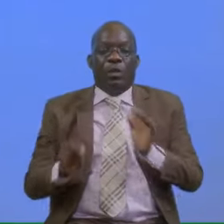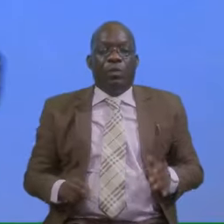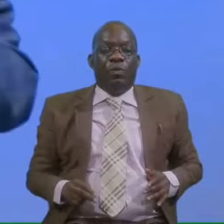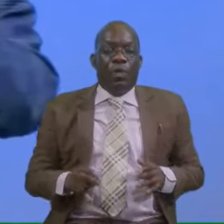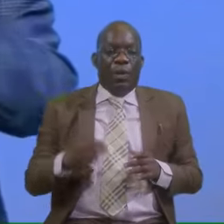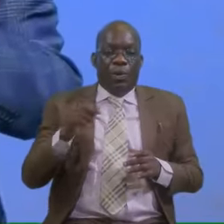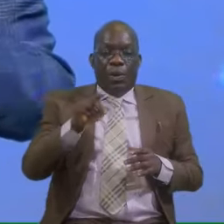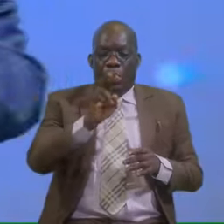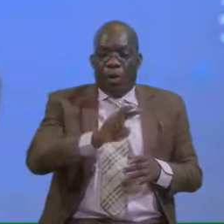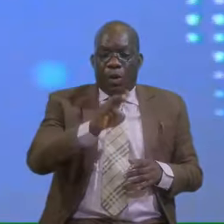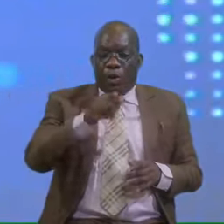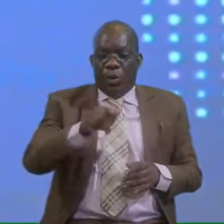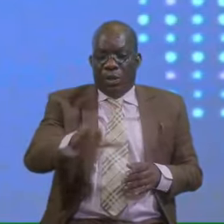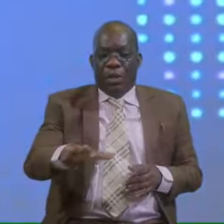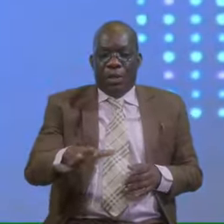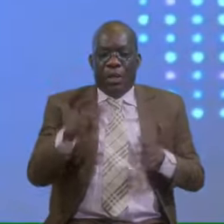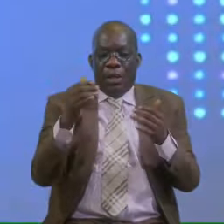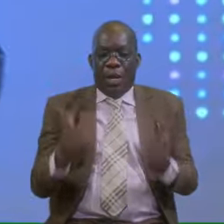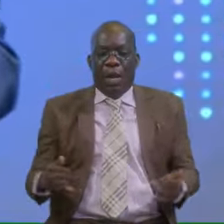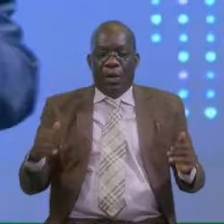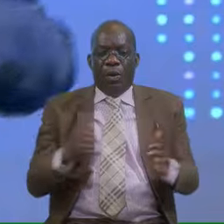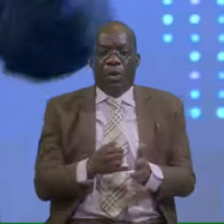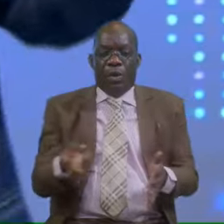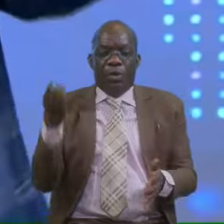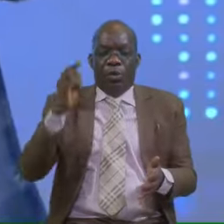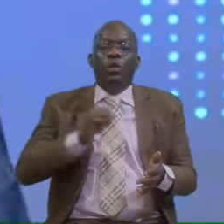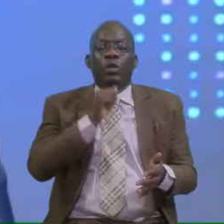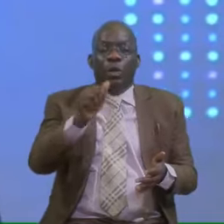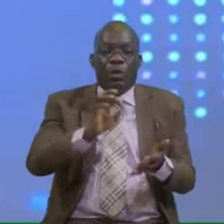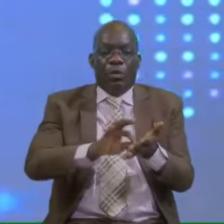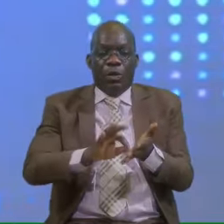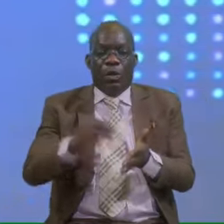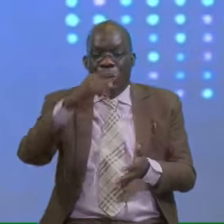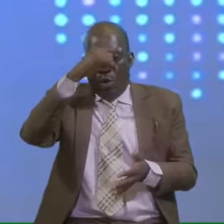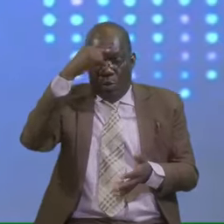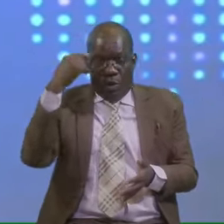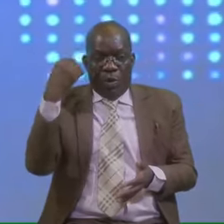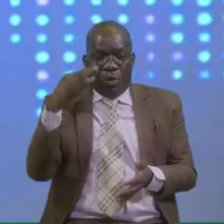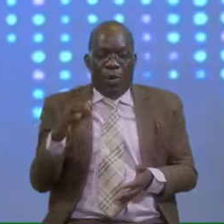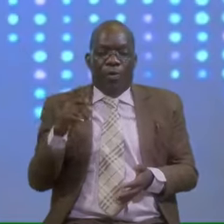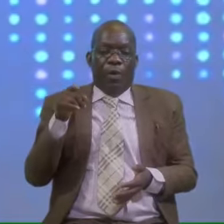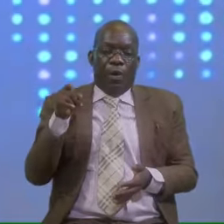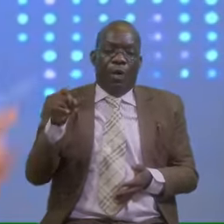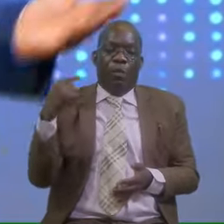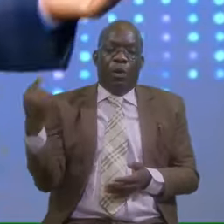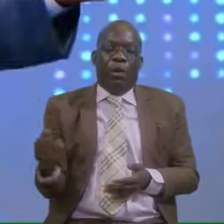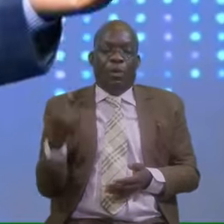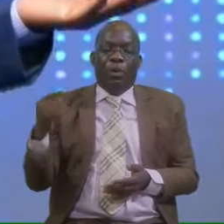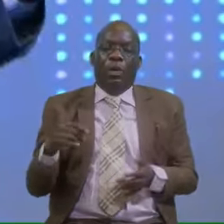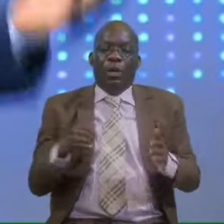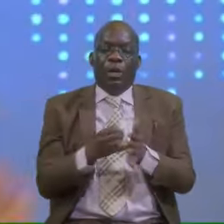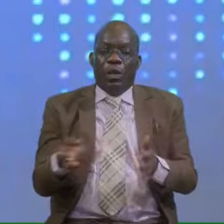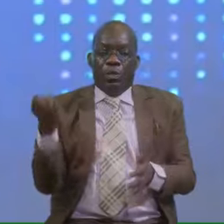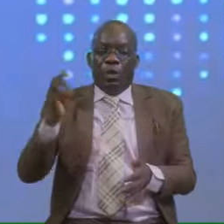Verse 23 says, now it was not written for his sake alone, it was not written